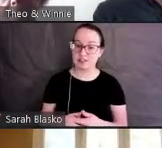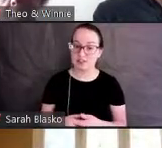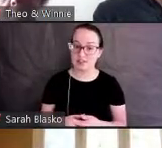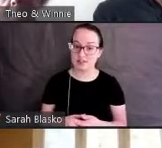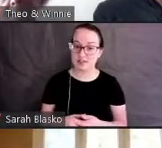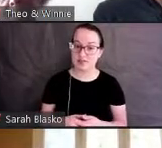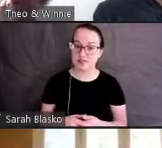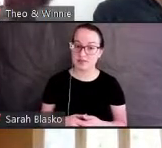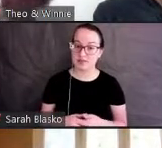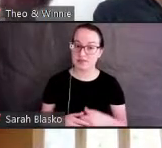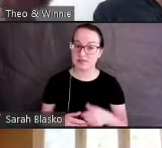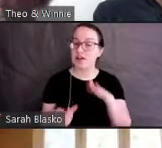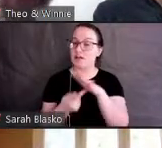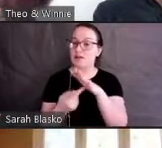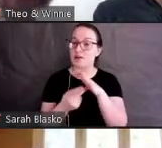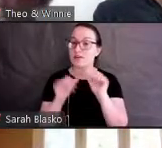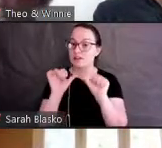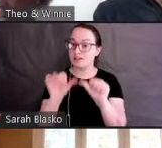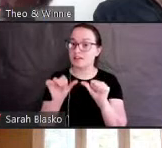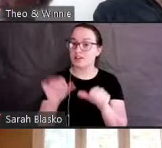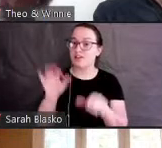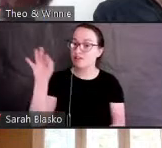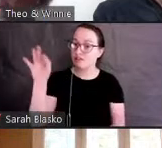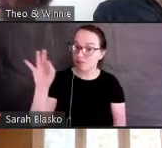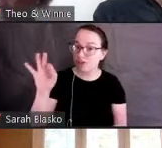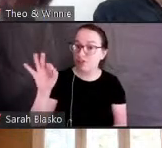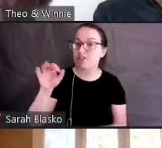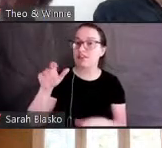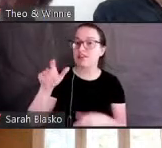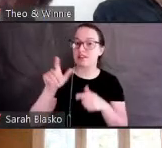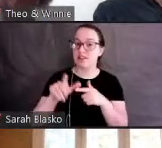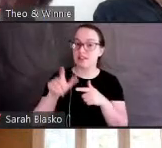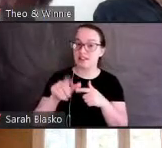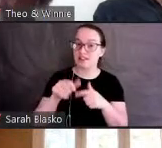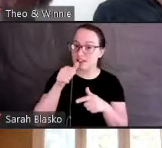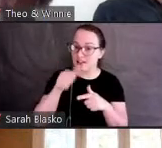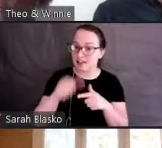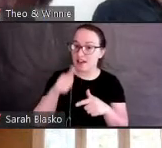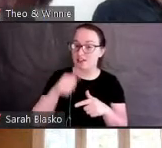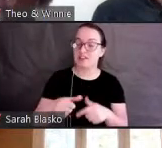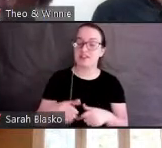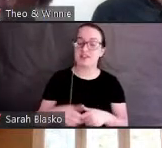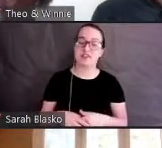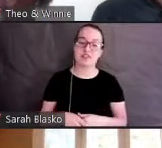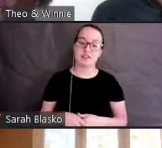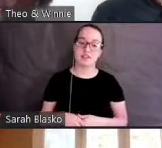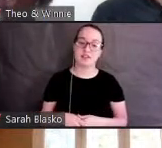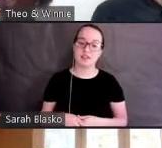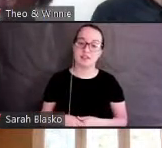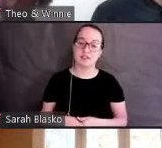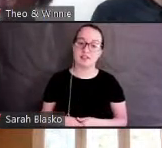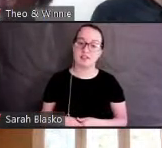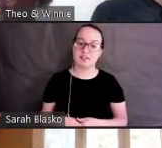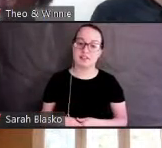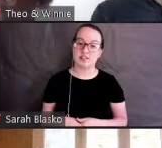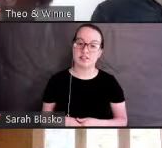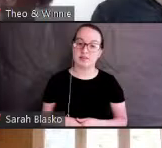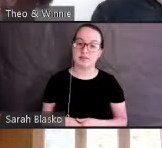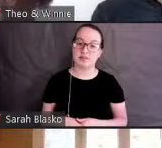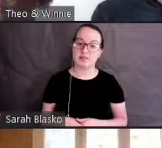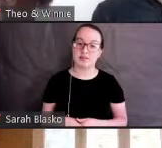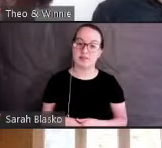preaching today to us. All of those letters, they keep, they're to us, they're to what we're dealing with in our current